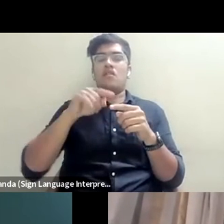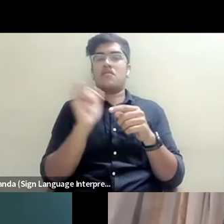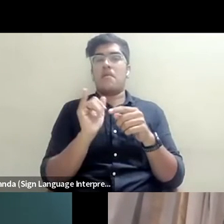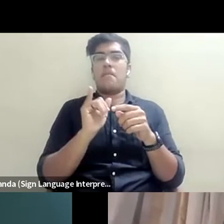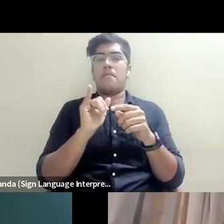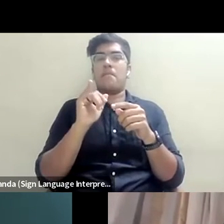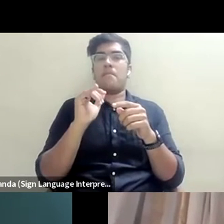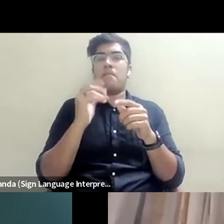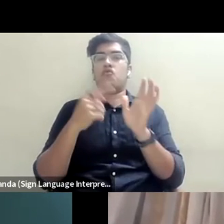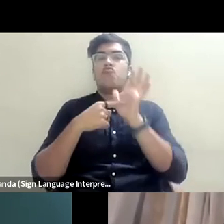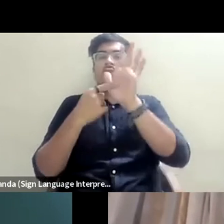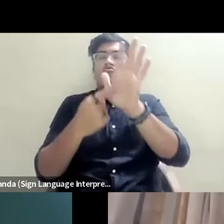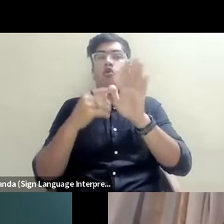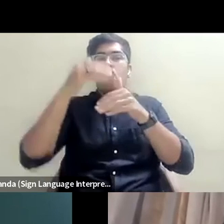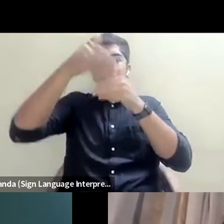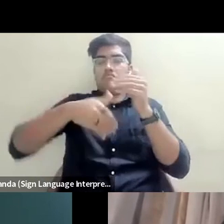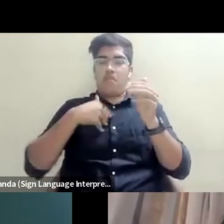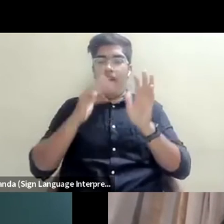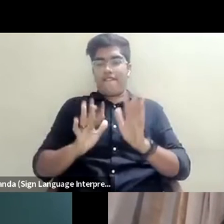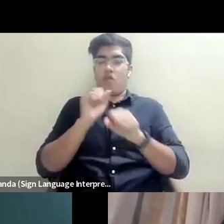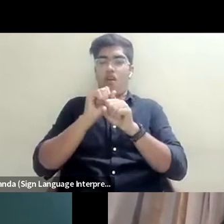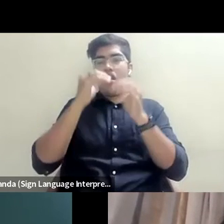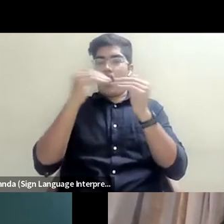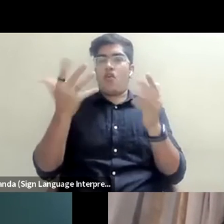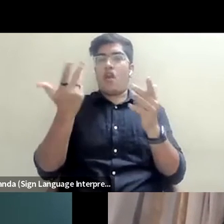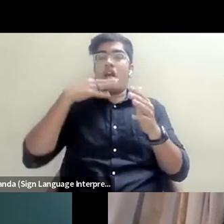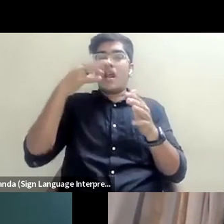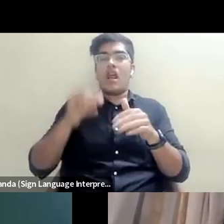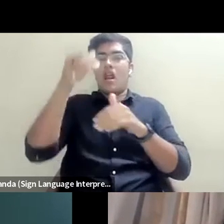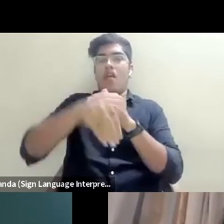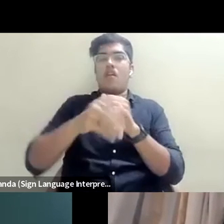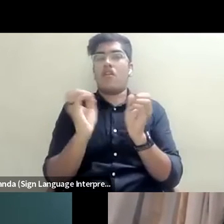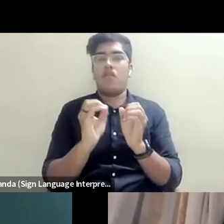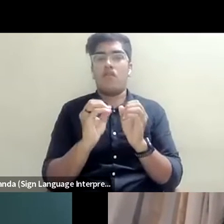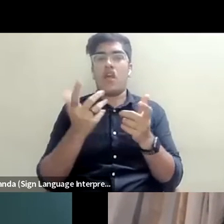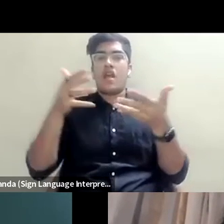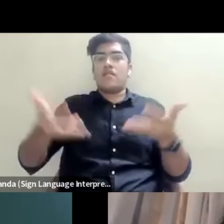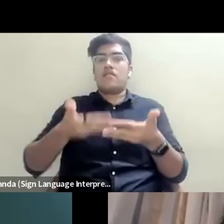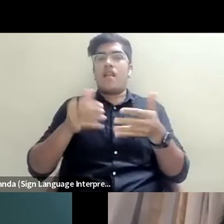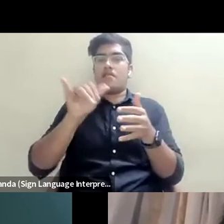right? It may be just like, decorating the salad. But what about